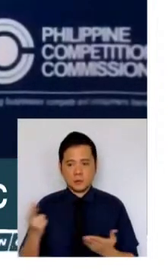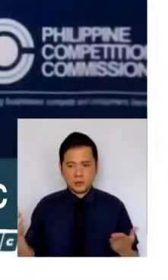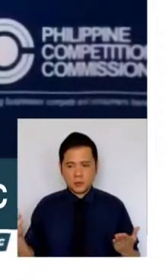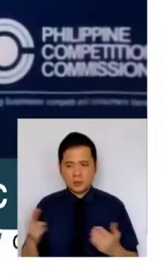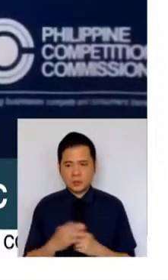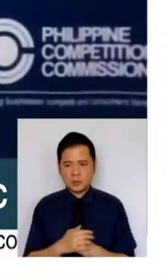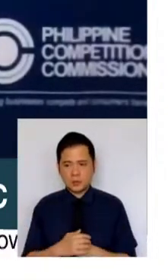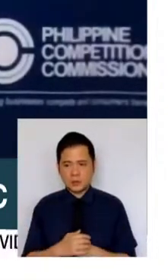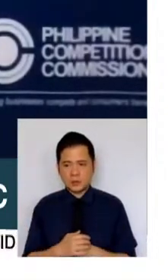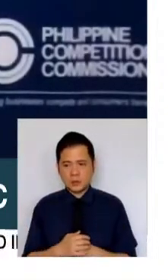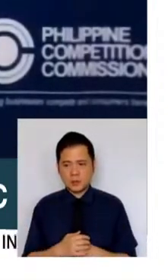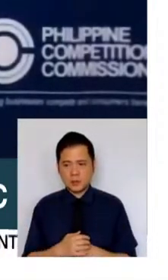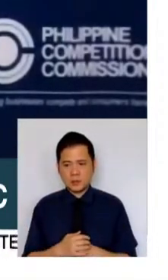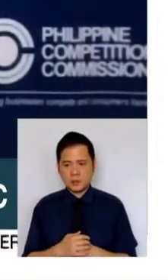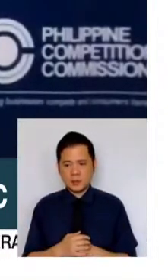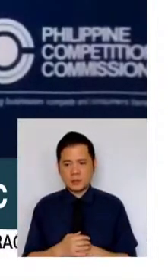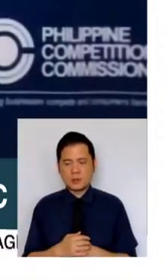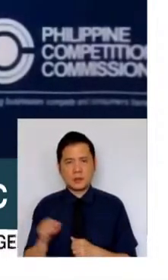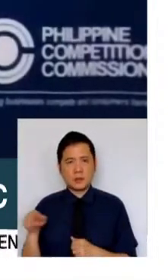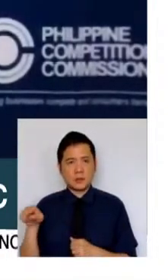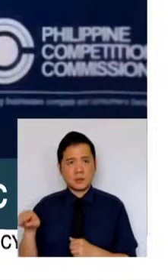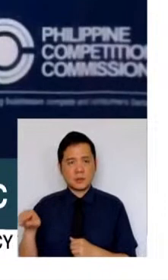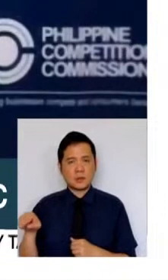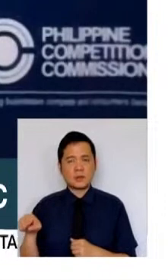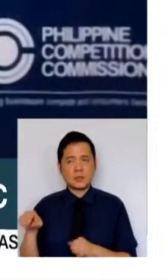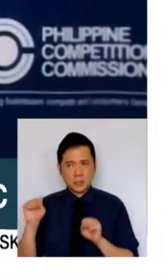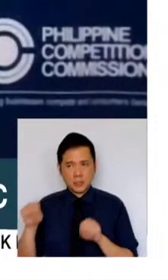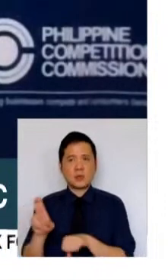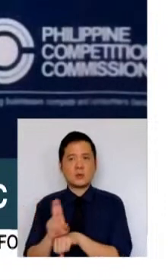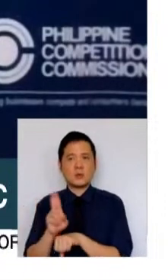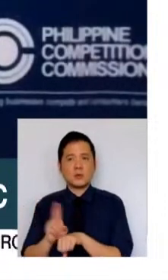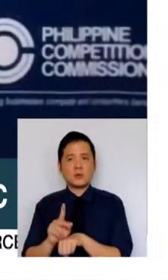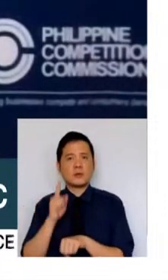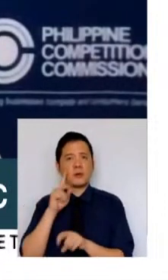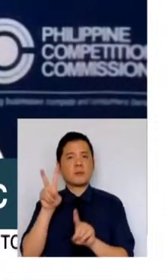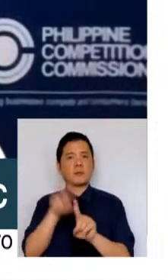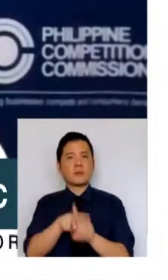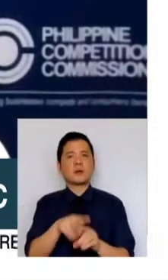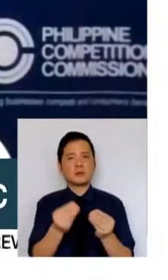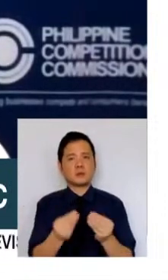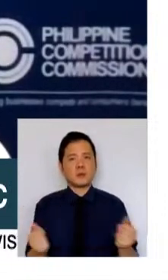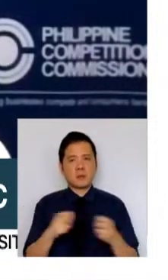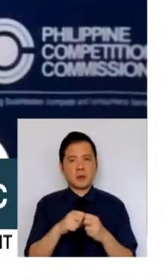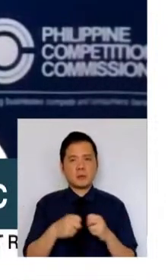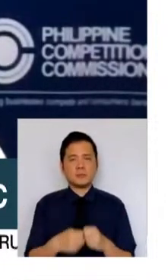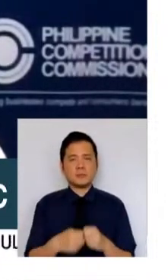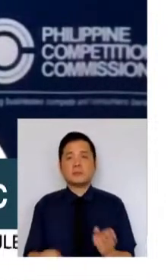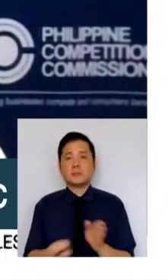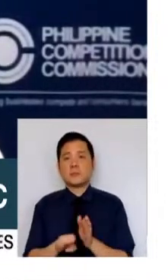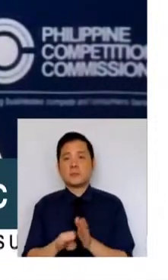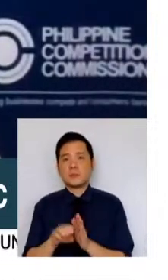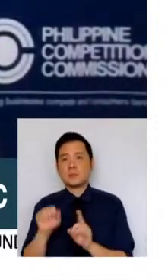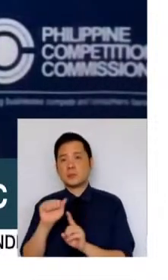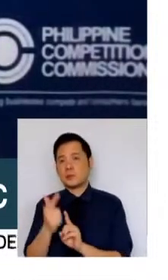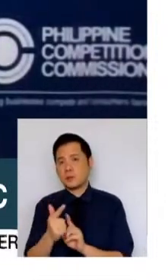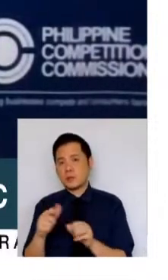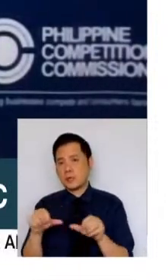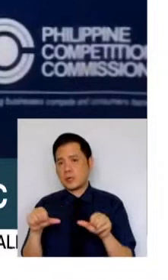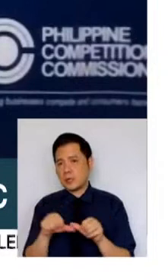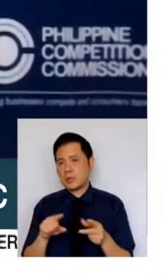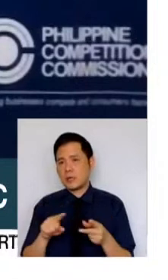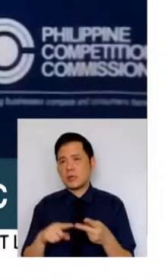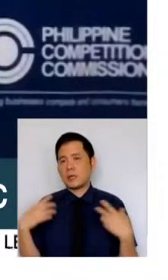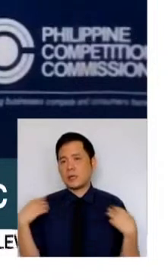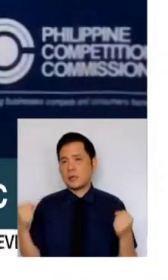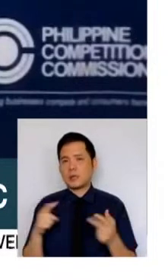limited resources, used to address the problems, for example, in the social sector, the health and education. I think we can